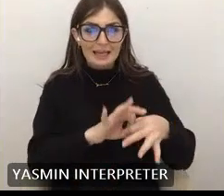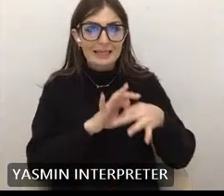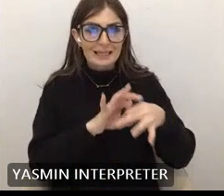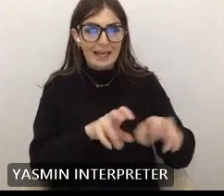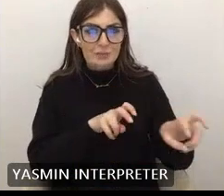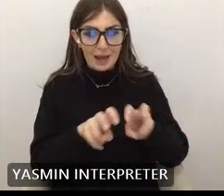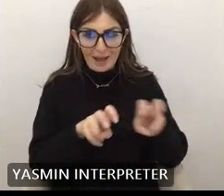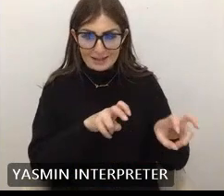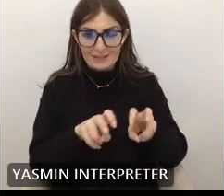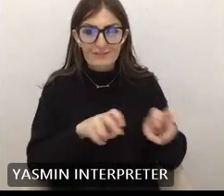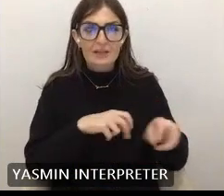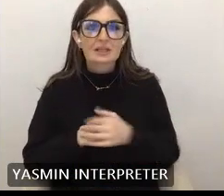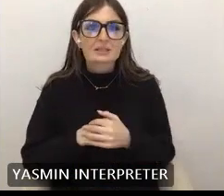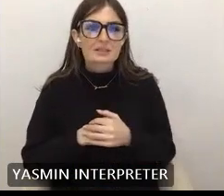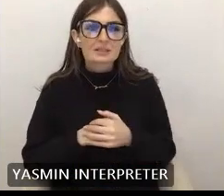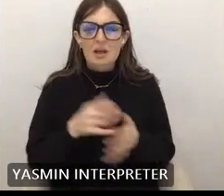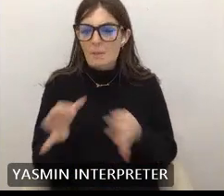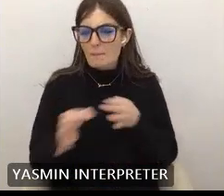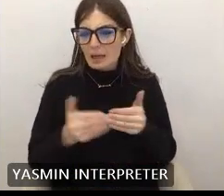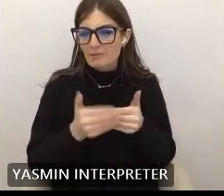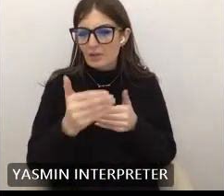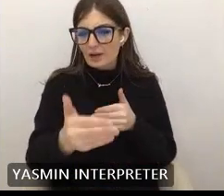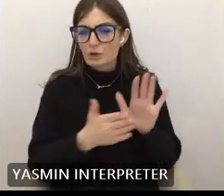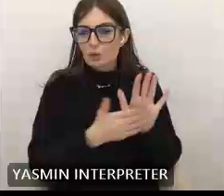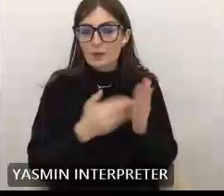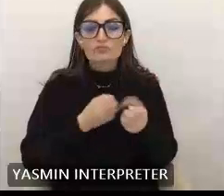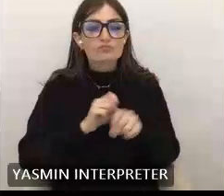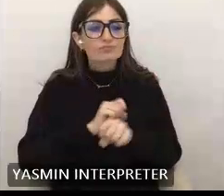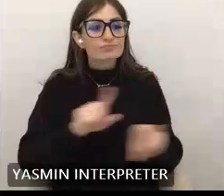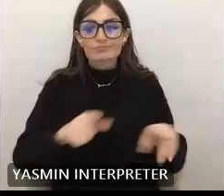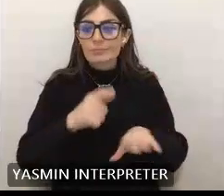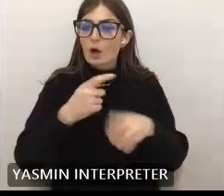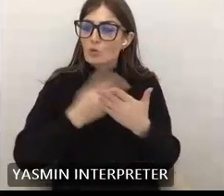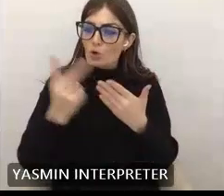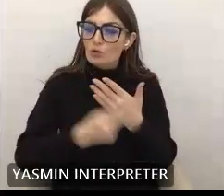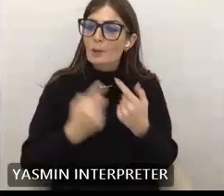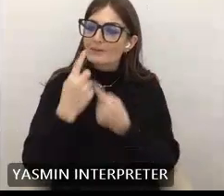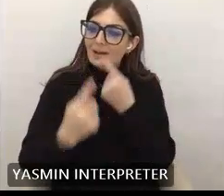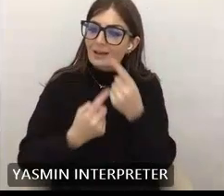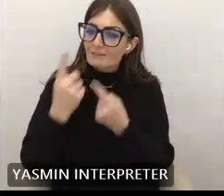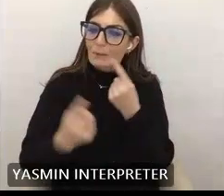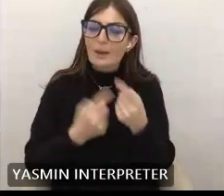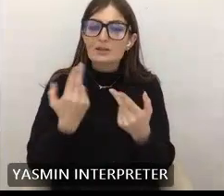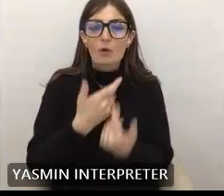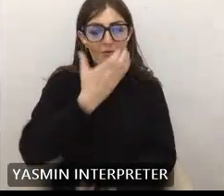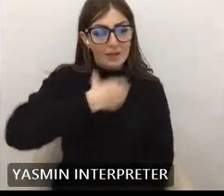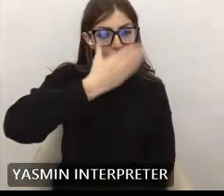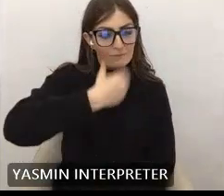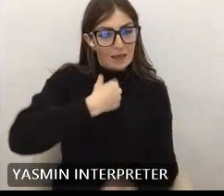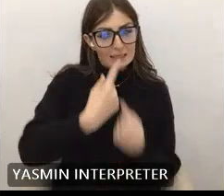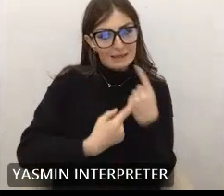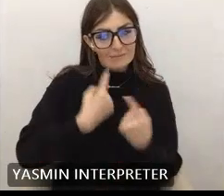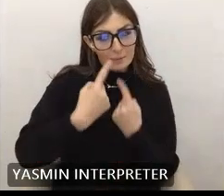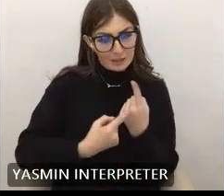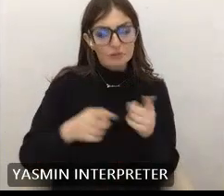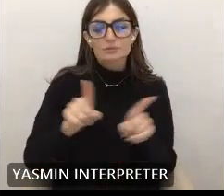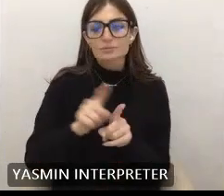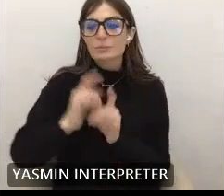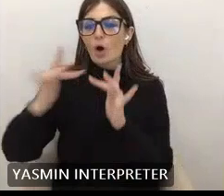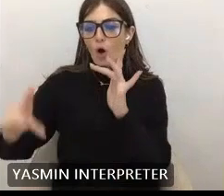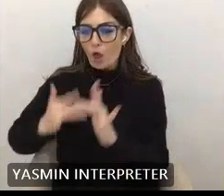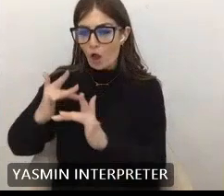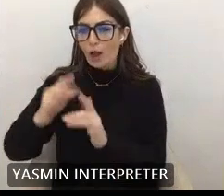over the next couple of months. We'll be rolling out a program of information sessions that will consist of both in-person information sessions as well as